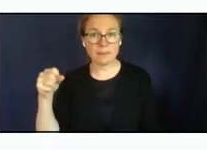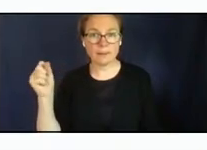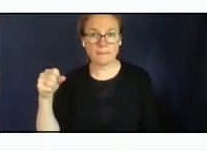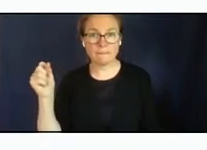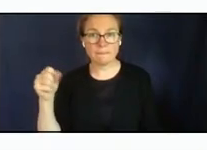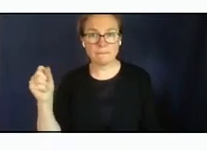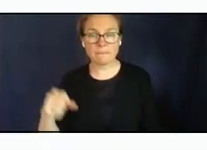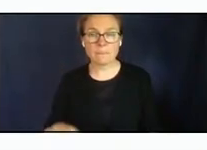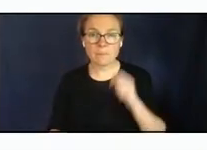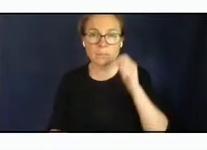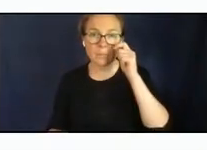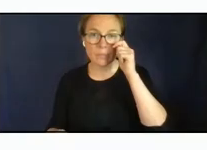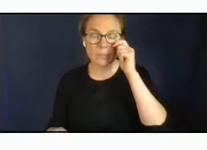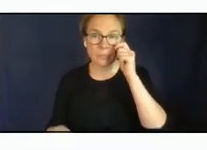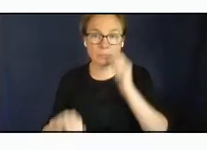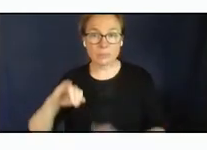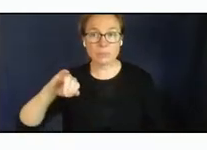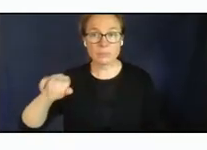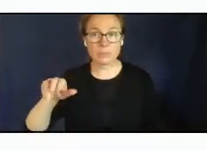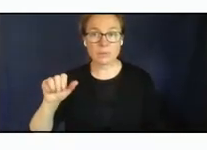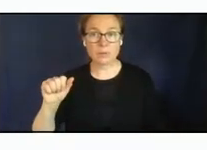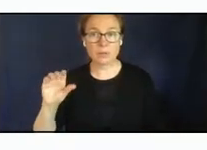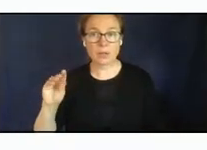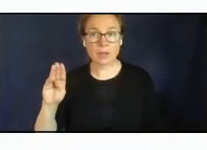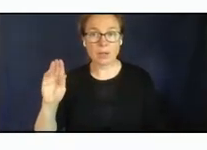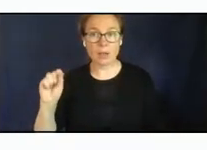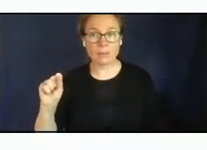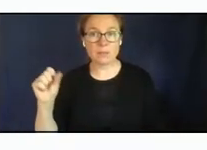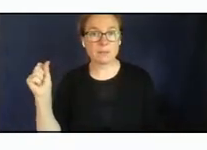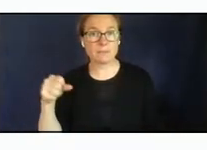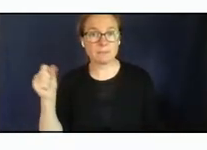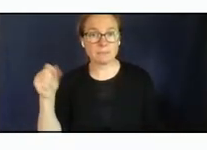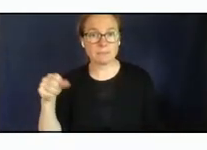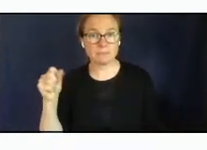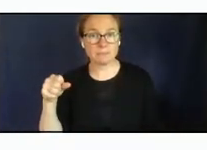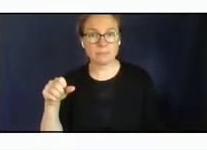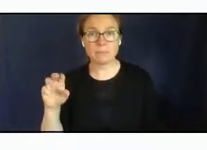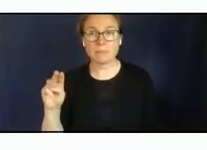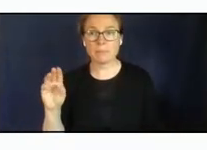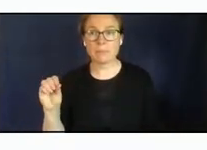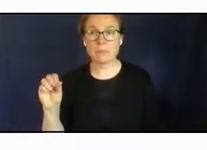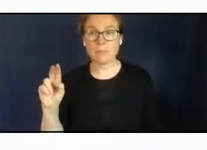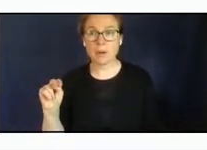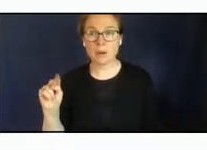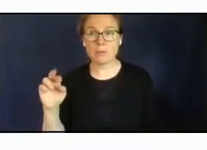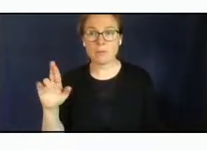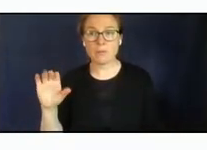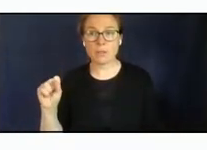President Jacobs. Aye. And Chair Mumphreys. Aye.